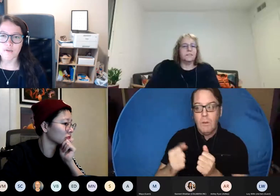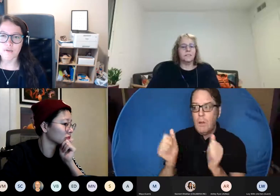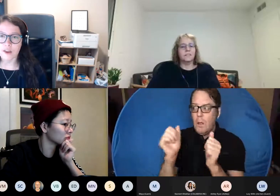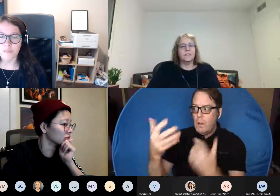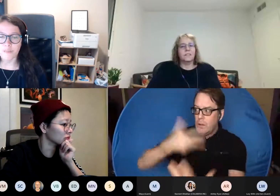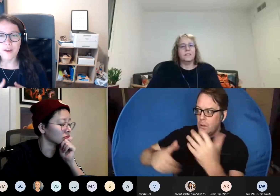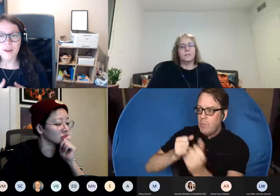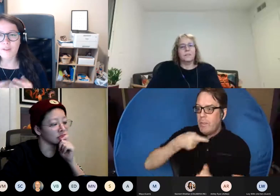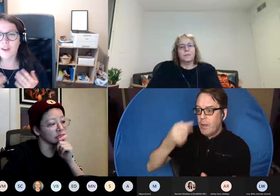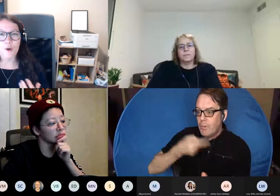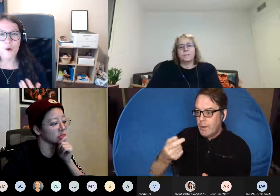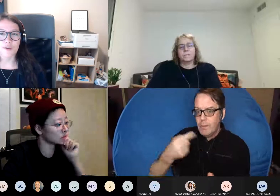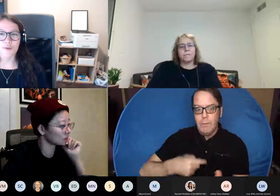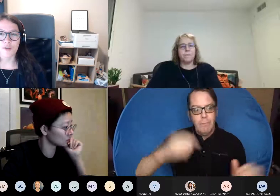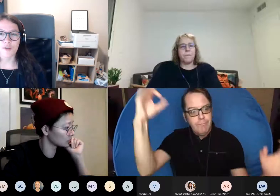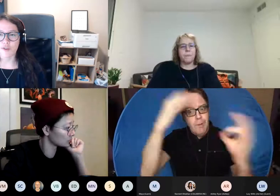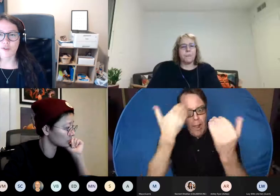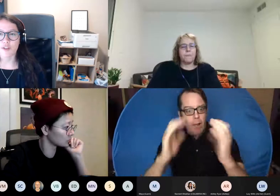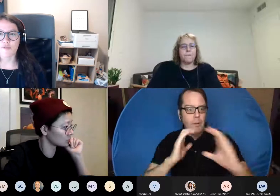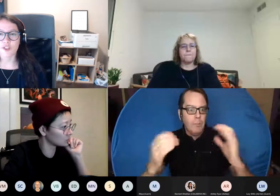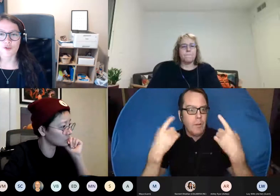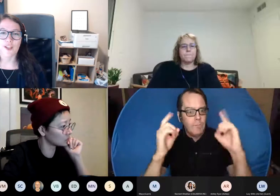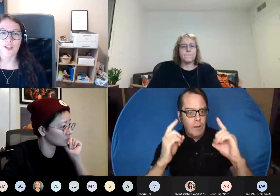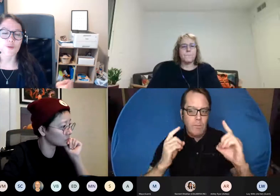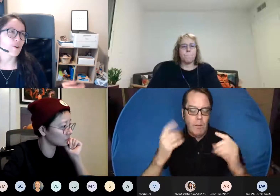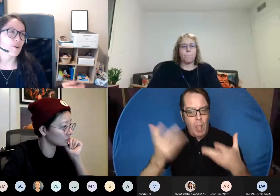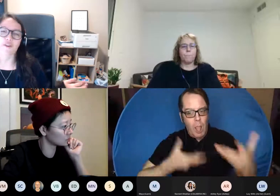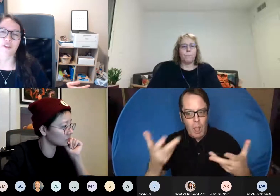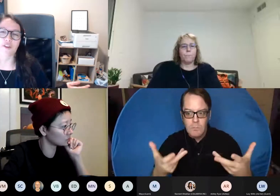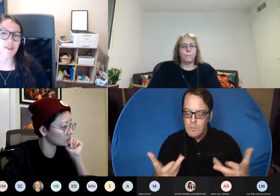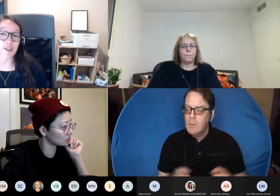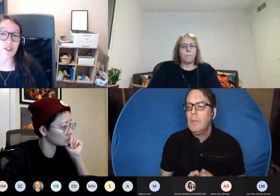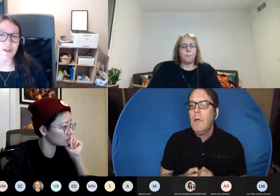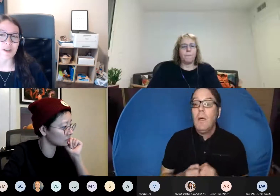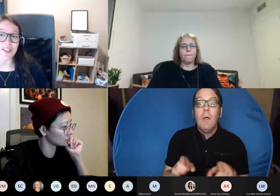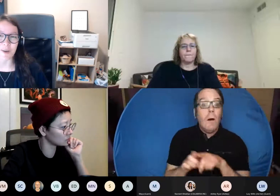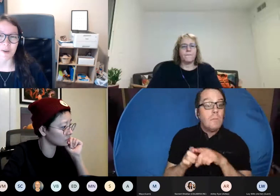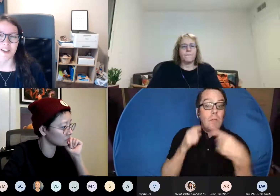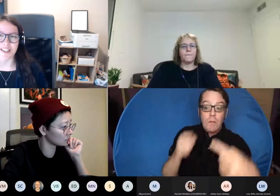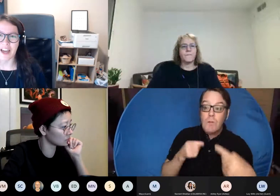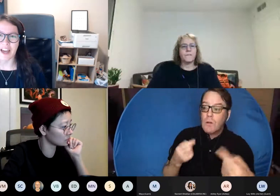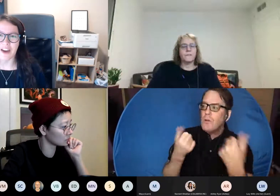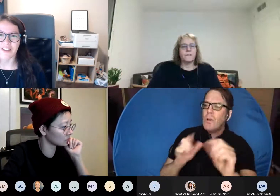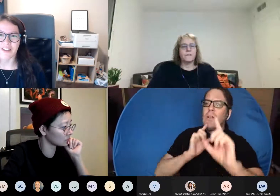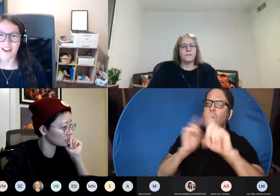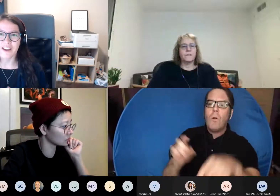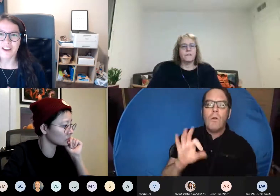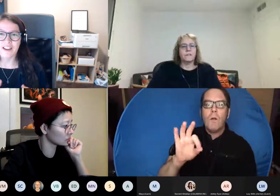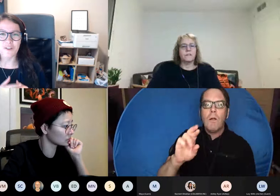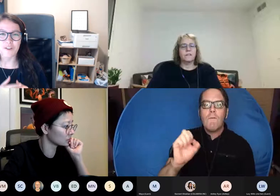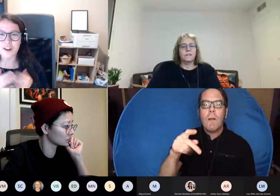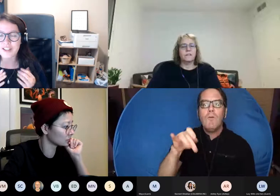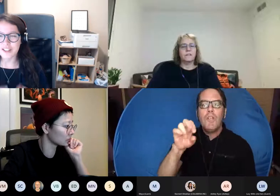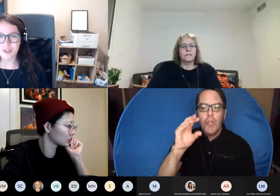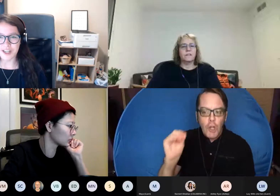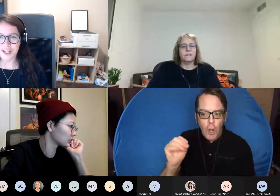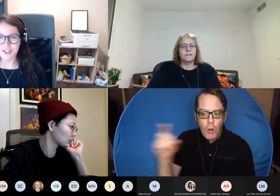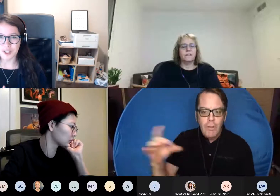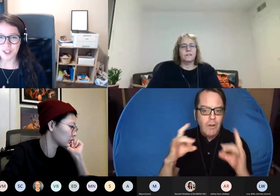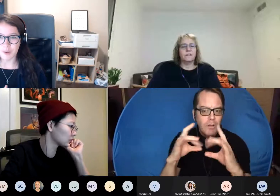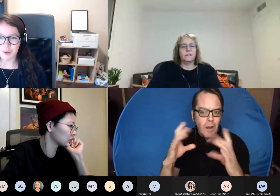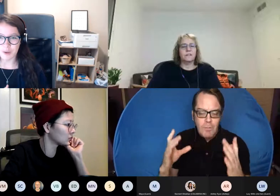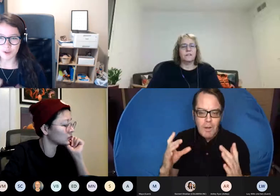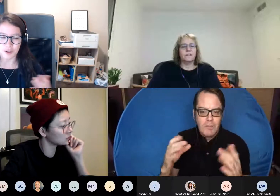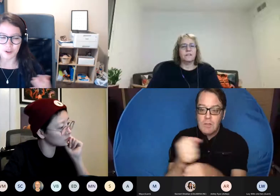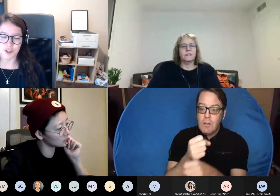communicate effectively with them. They've all been through the struggle of just trying to order a Frappuccino at Starbucks and having that, you know, very simple